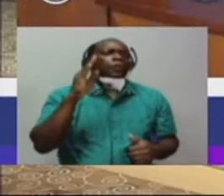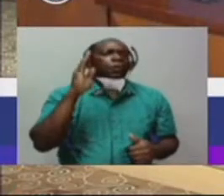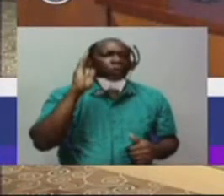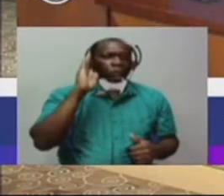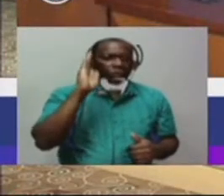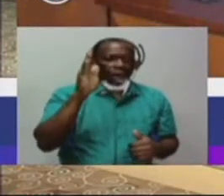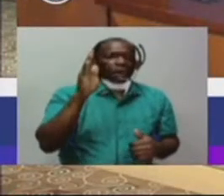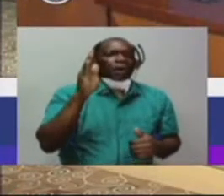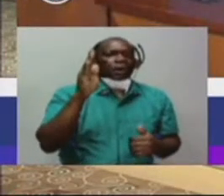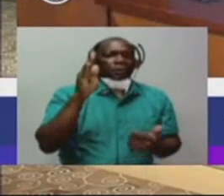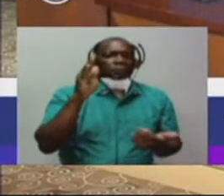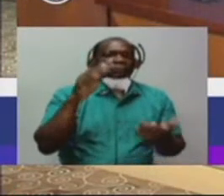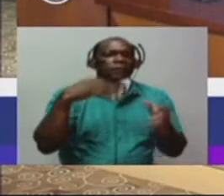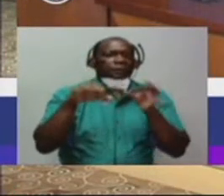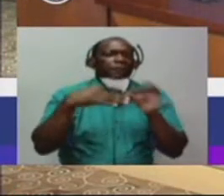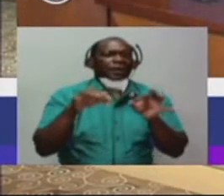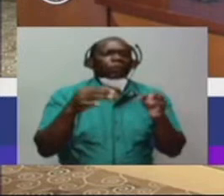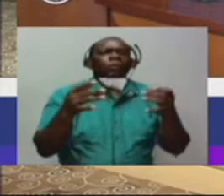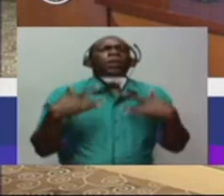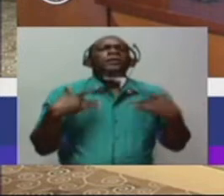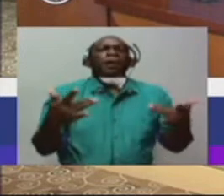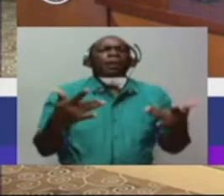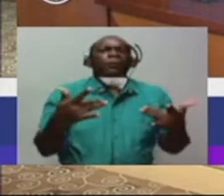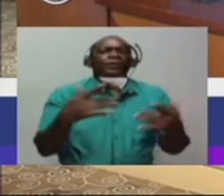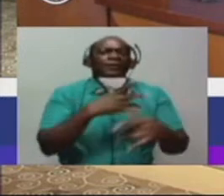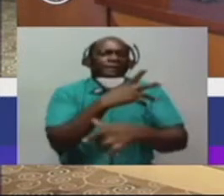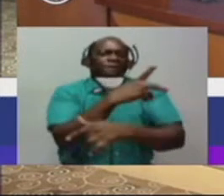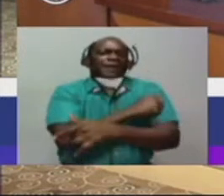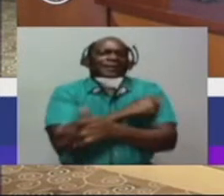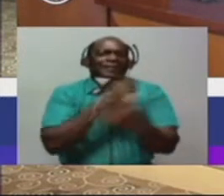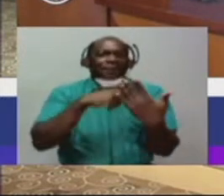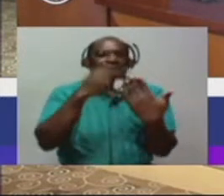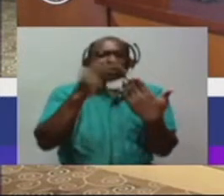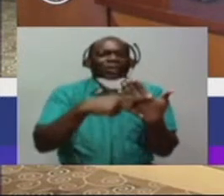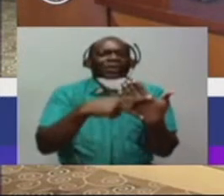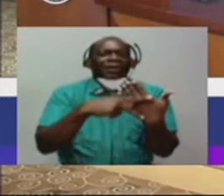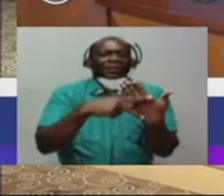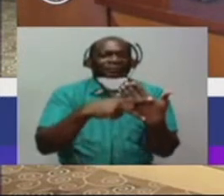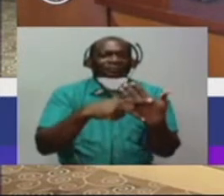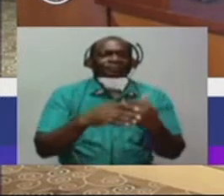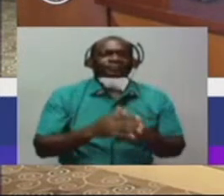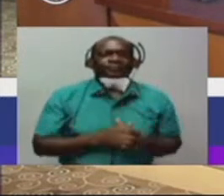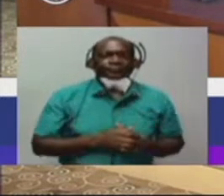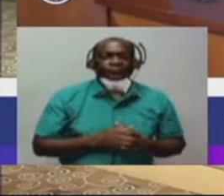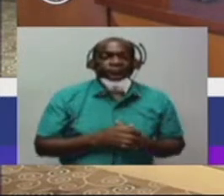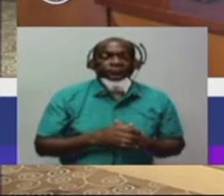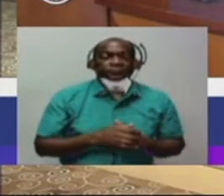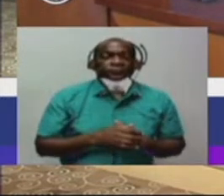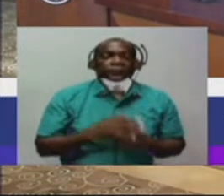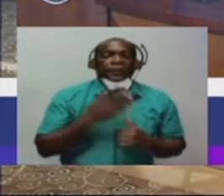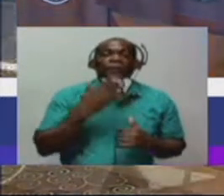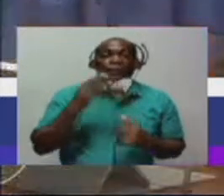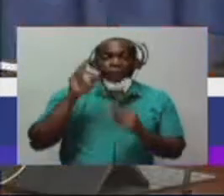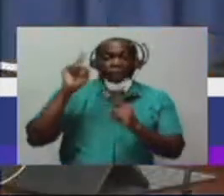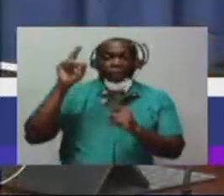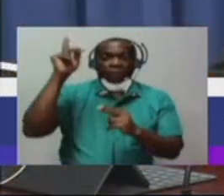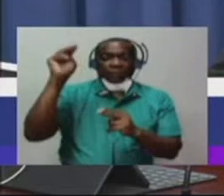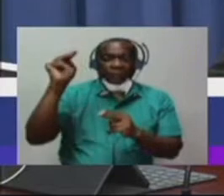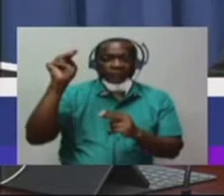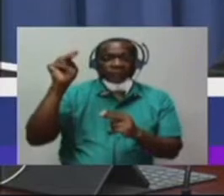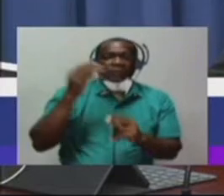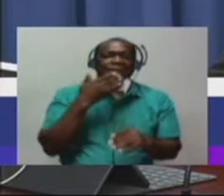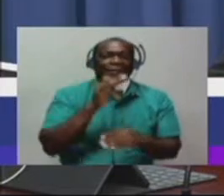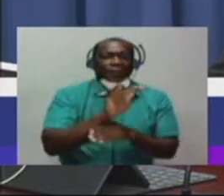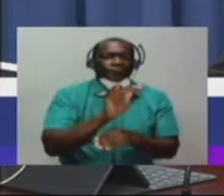the vaccination program? Thank you, Honorable Prime Minister. Good afternoon to